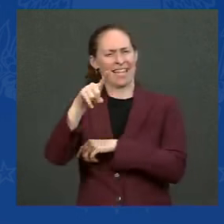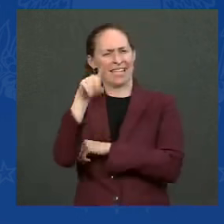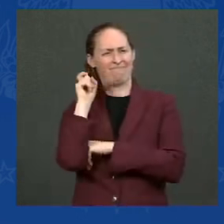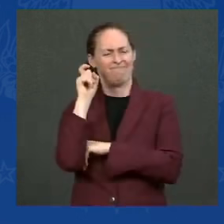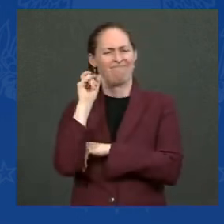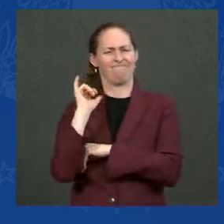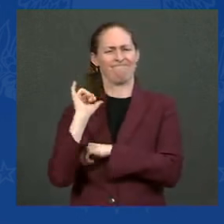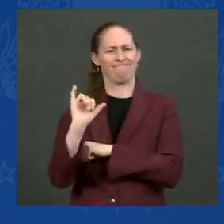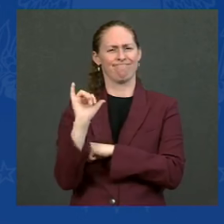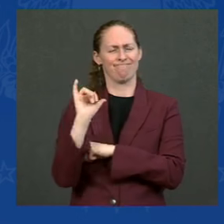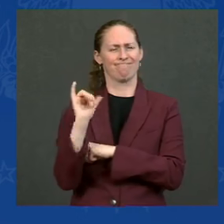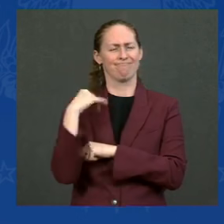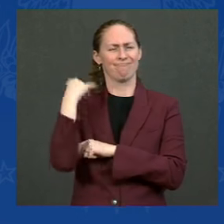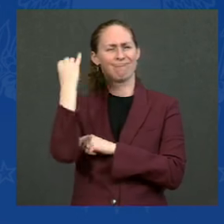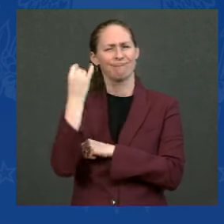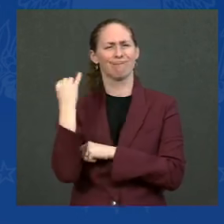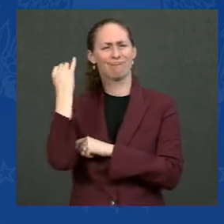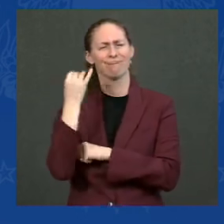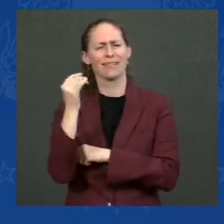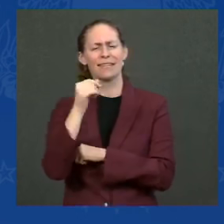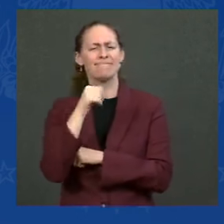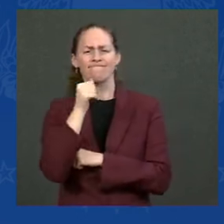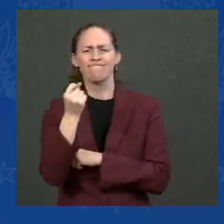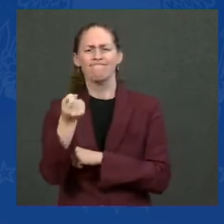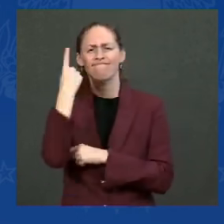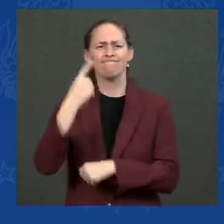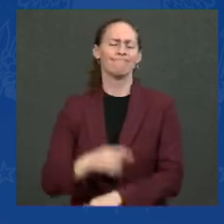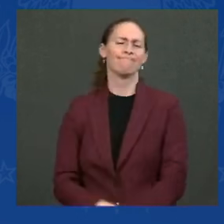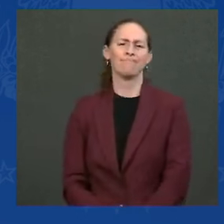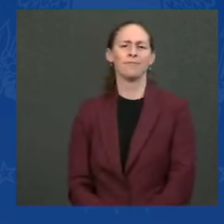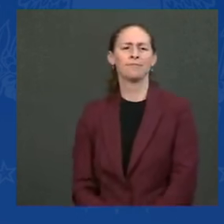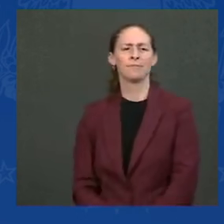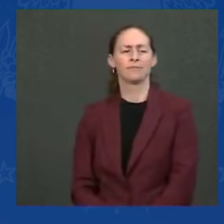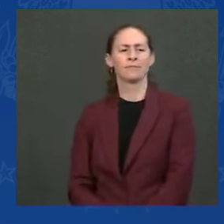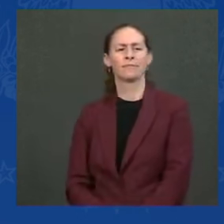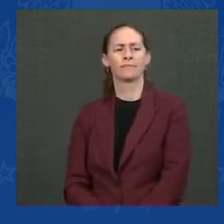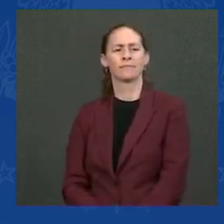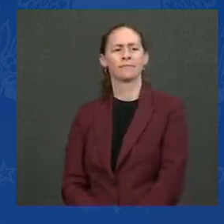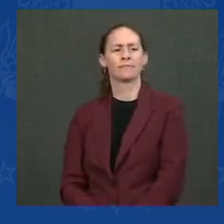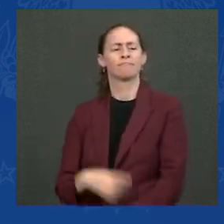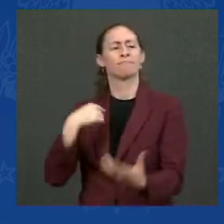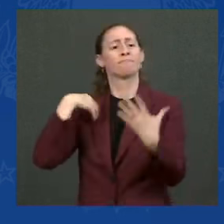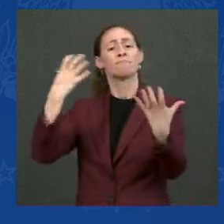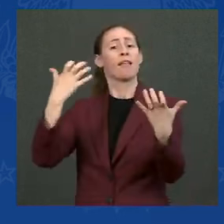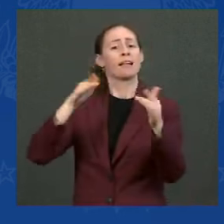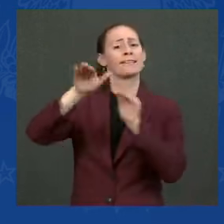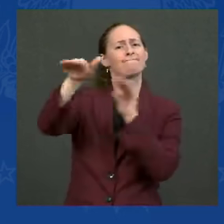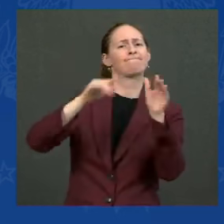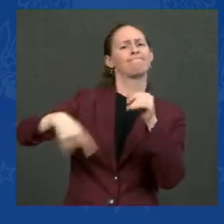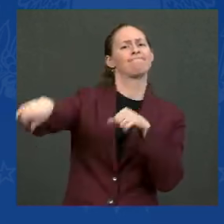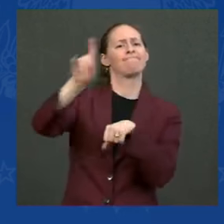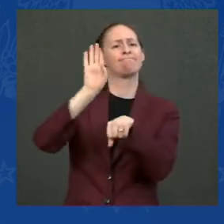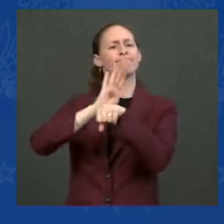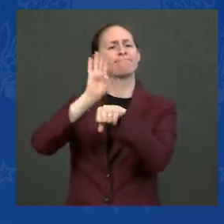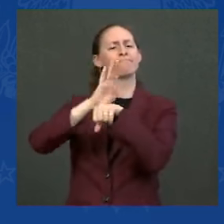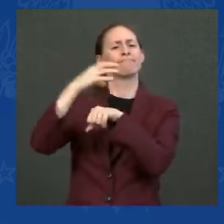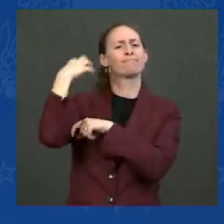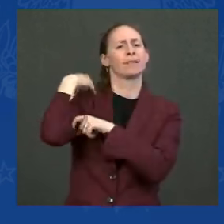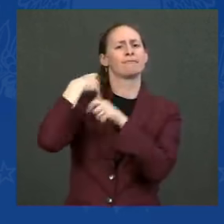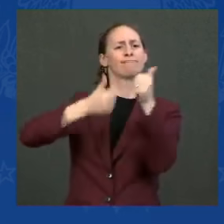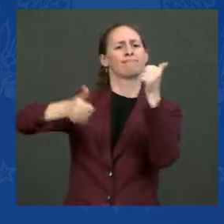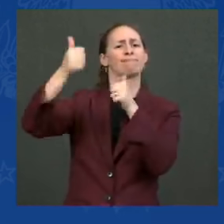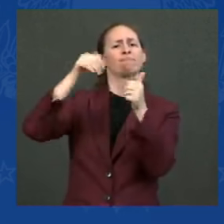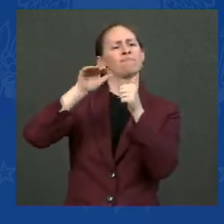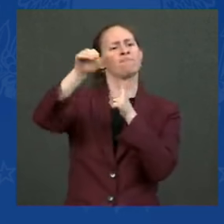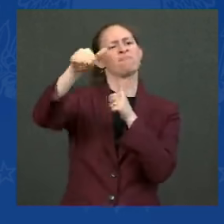celebre. So today, I'm calling on more employers to act. My message is require